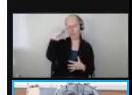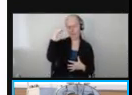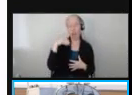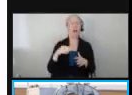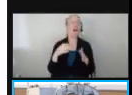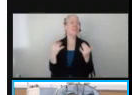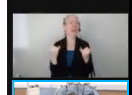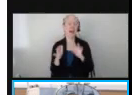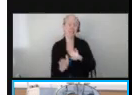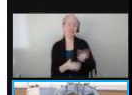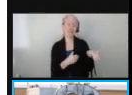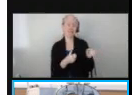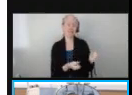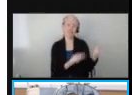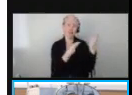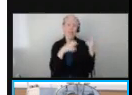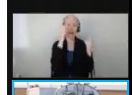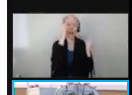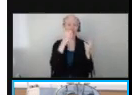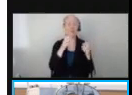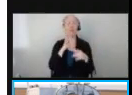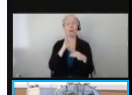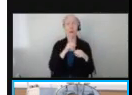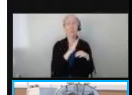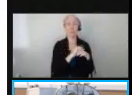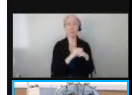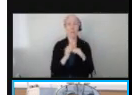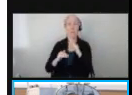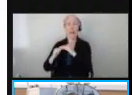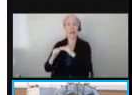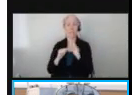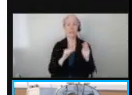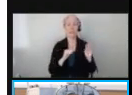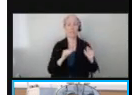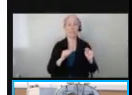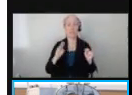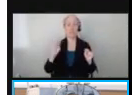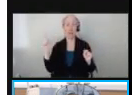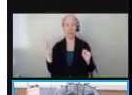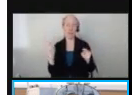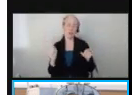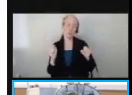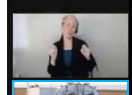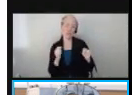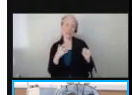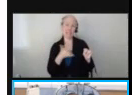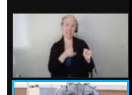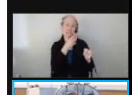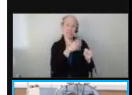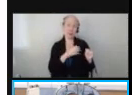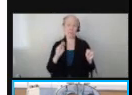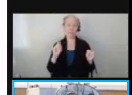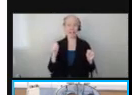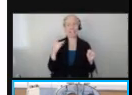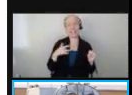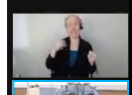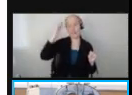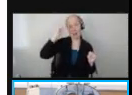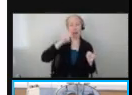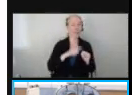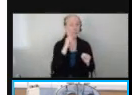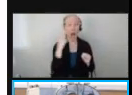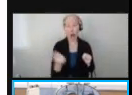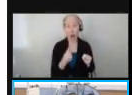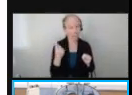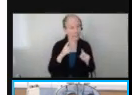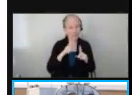values. Usually the minimum value is associated with the female and the maximum value is associated with the male, but that's not the case for all body